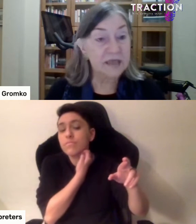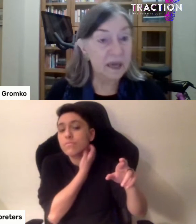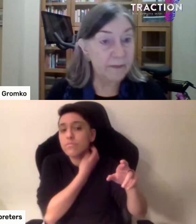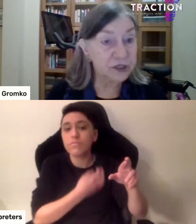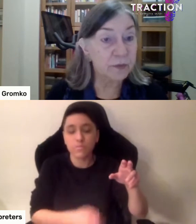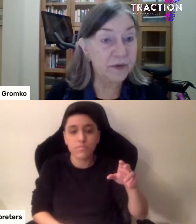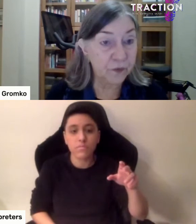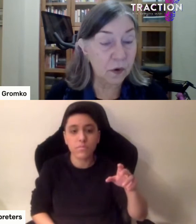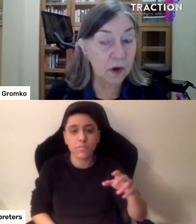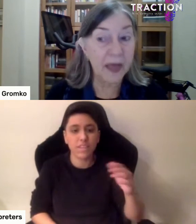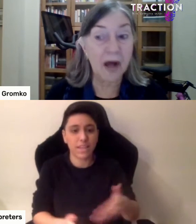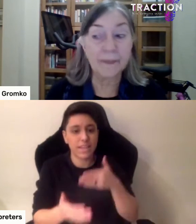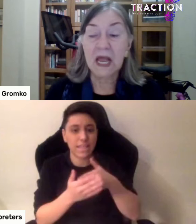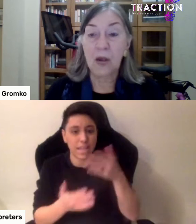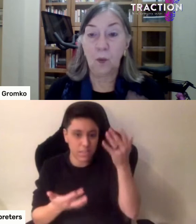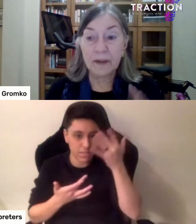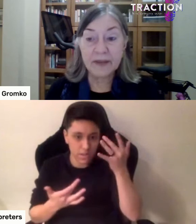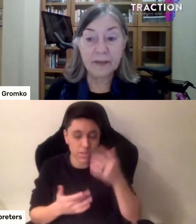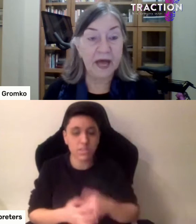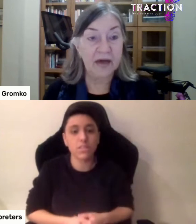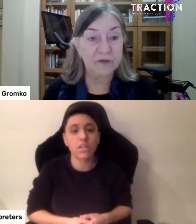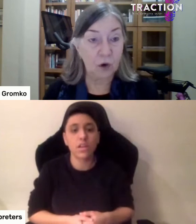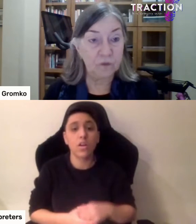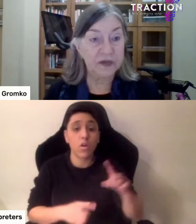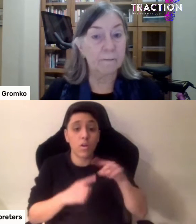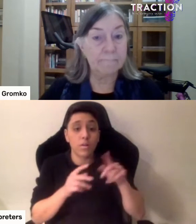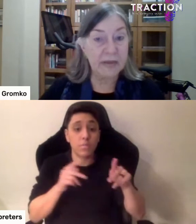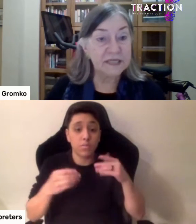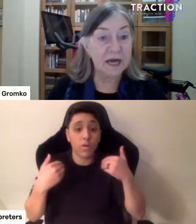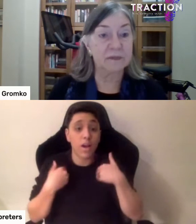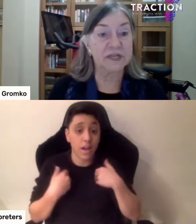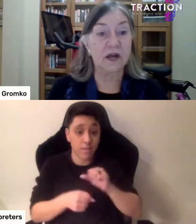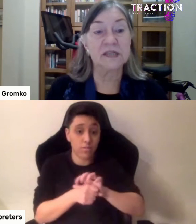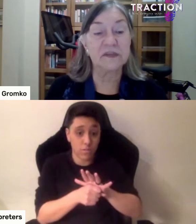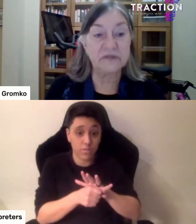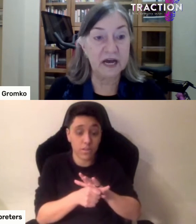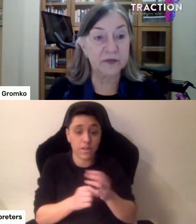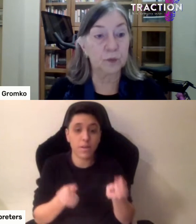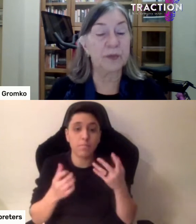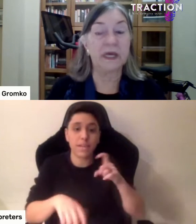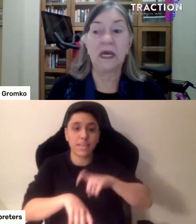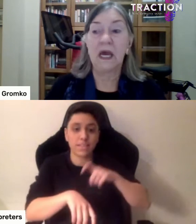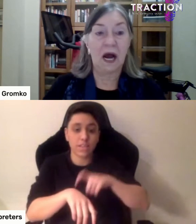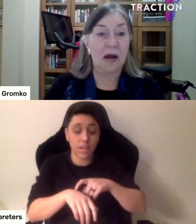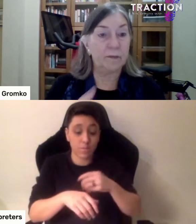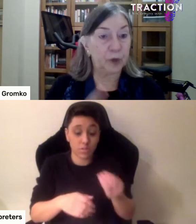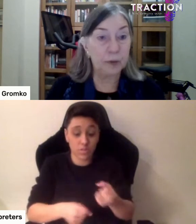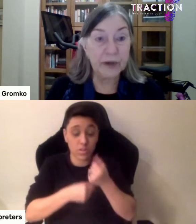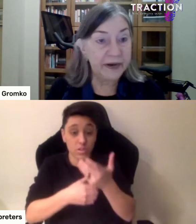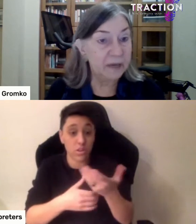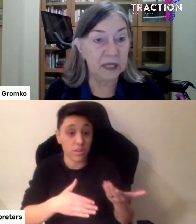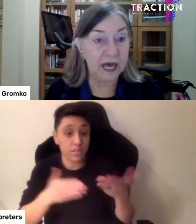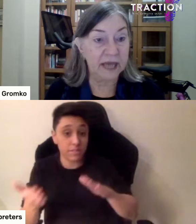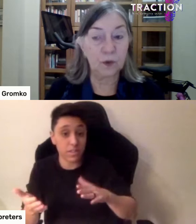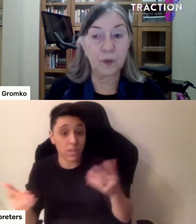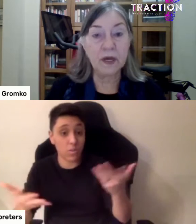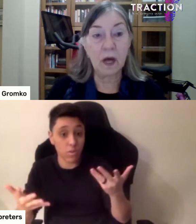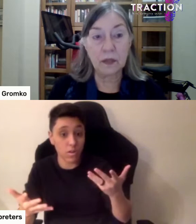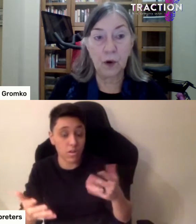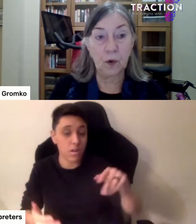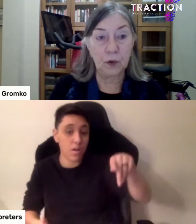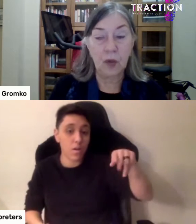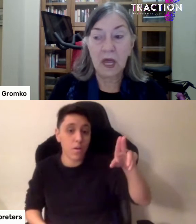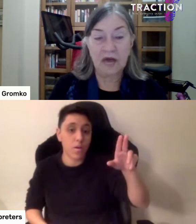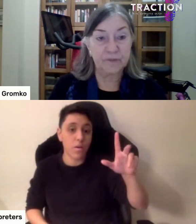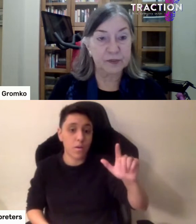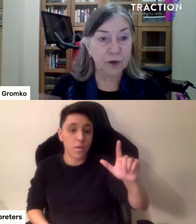anticoagulants, and this is, I mentioned before, when people have COVID, many times the cause of death will be pulmonary emboli. You know, we